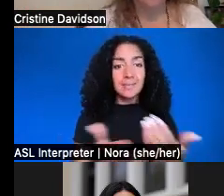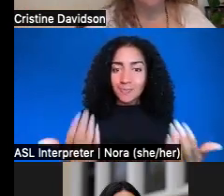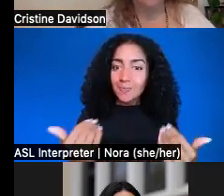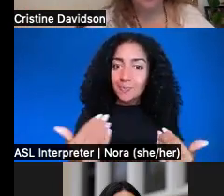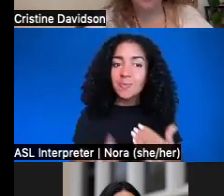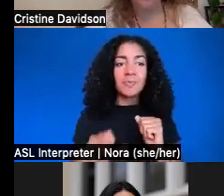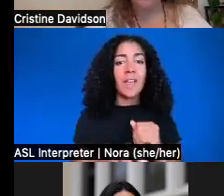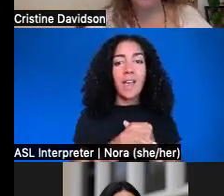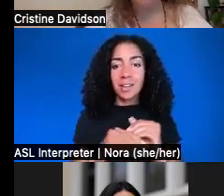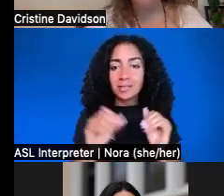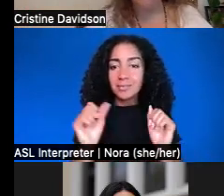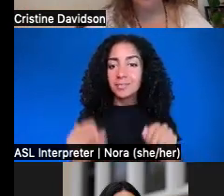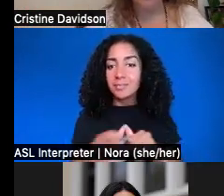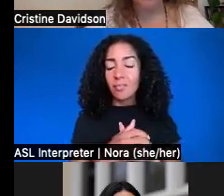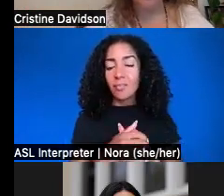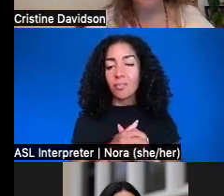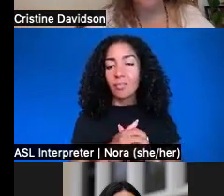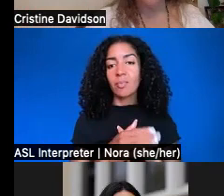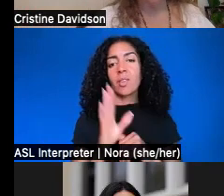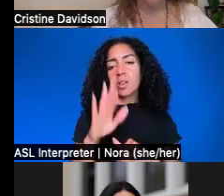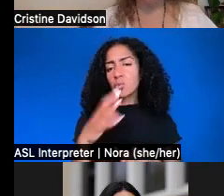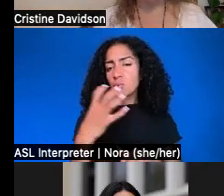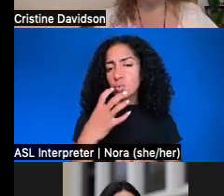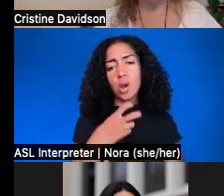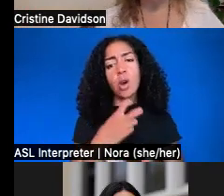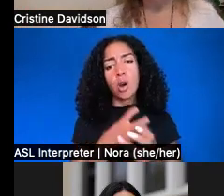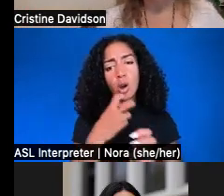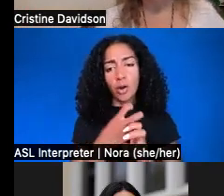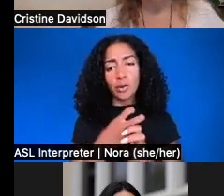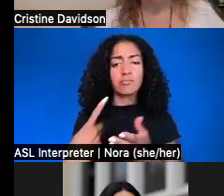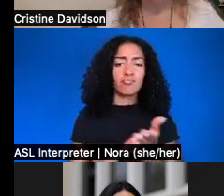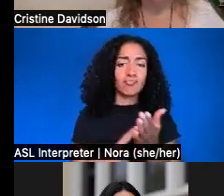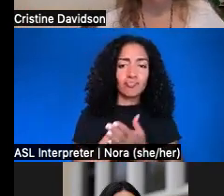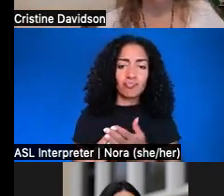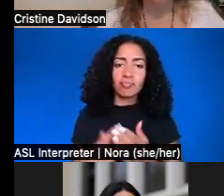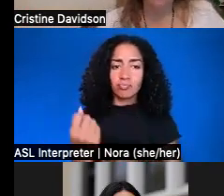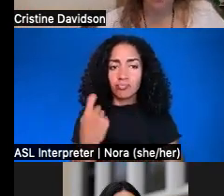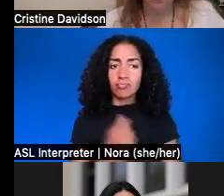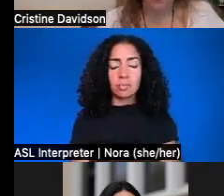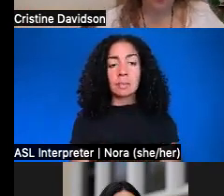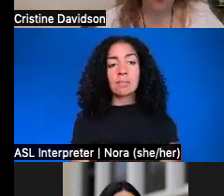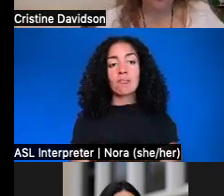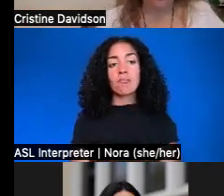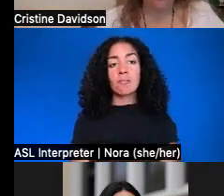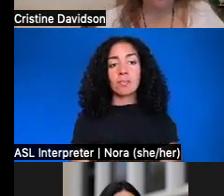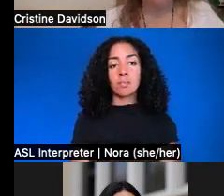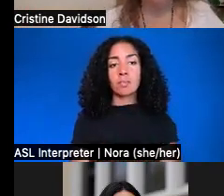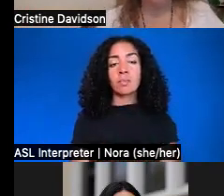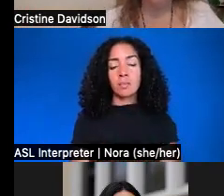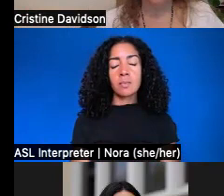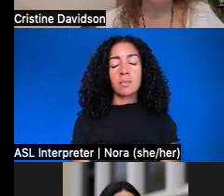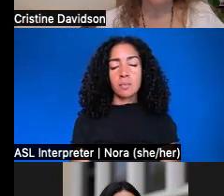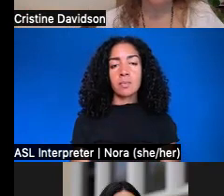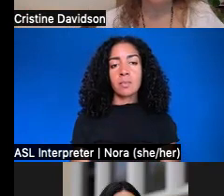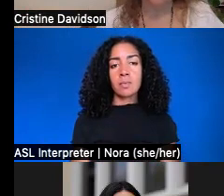I know this is hard stuff. Okay, so, you know, from people who've been doing this work